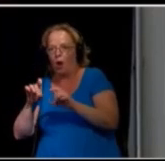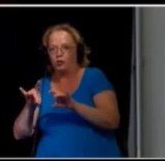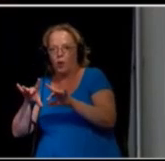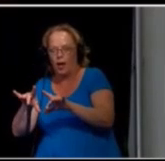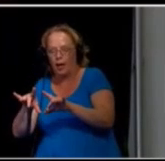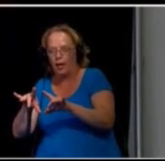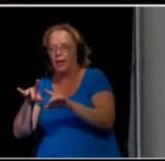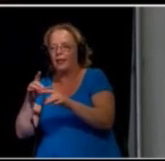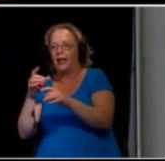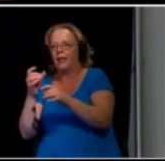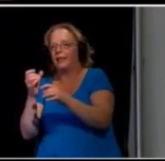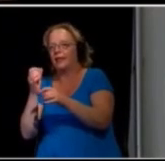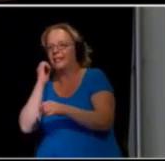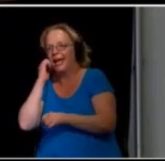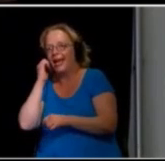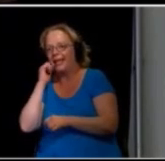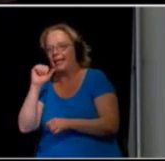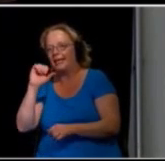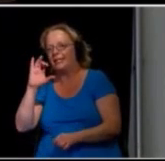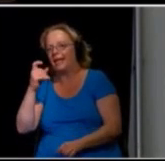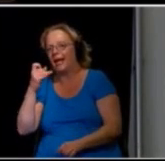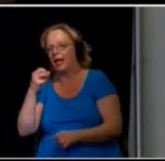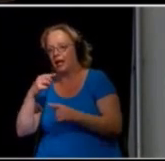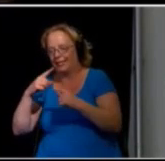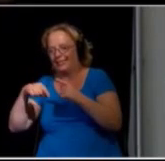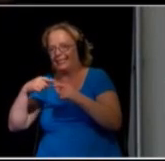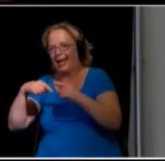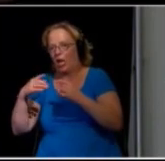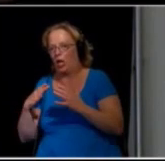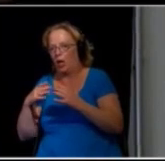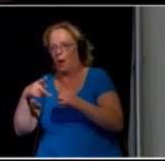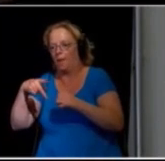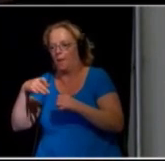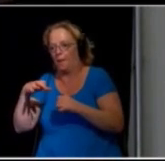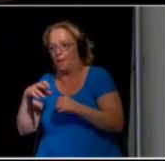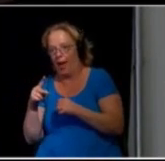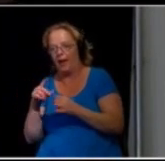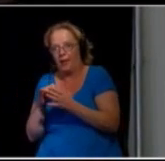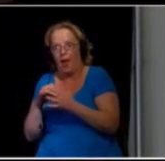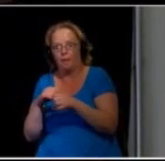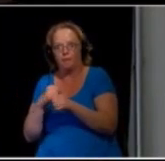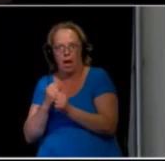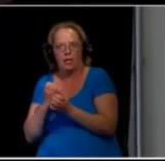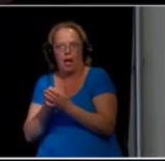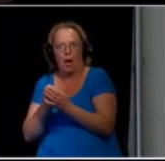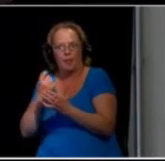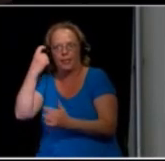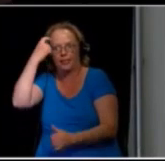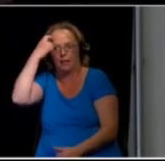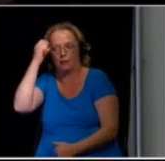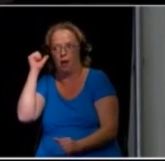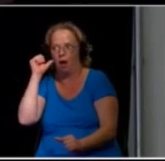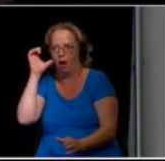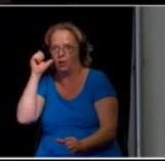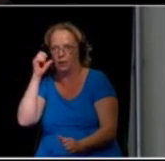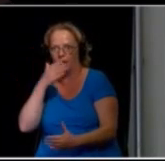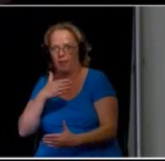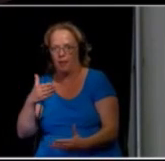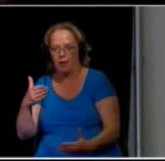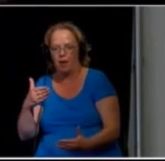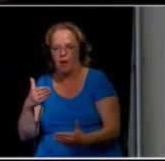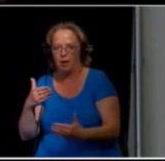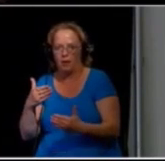daily cycler pack does make great economic sense. It's like an awesome thing, even if you couldn't care less about renewable